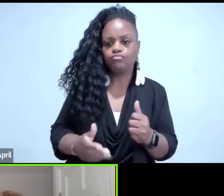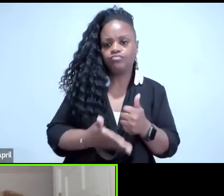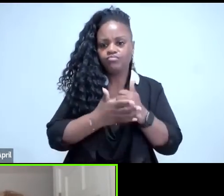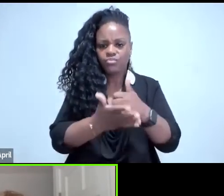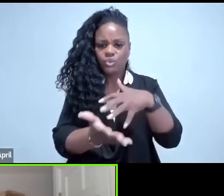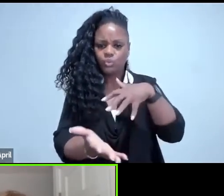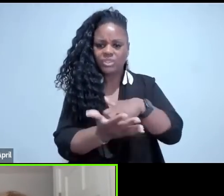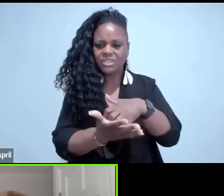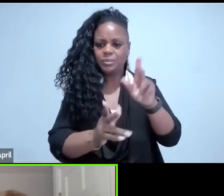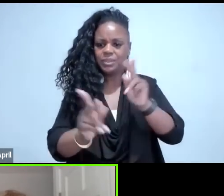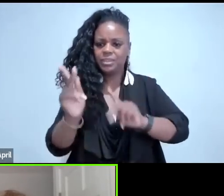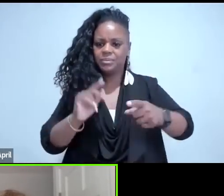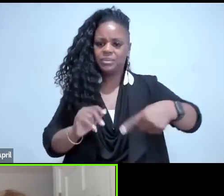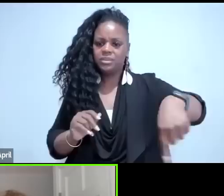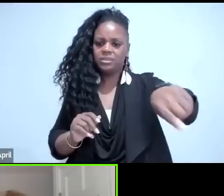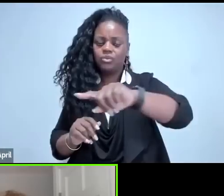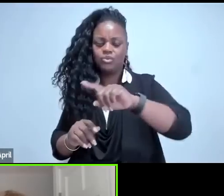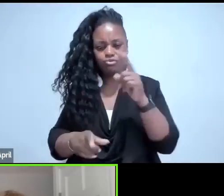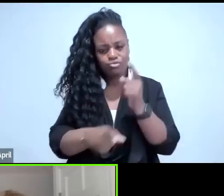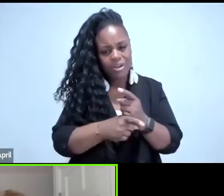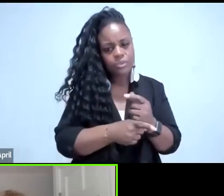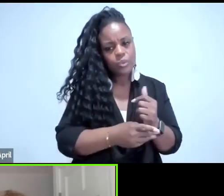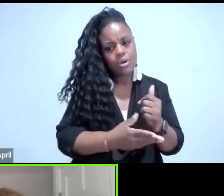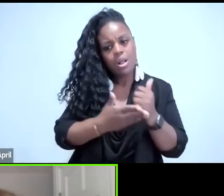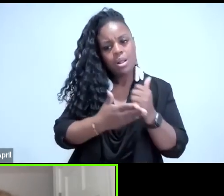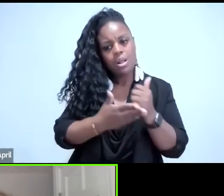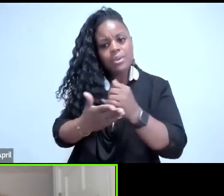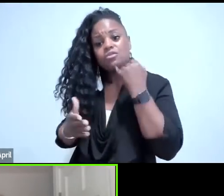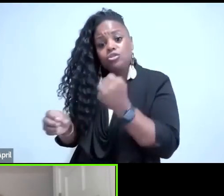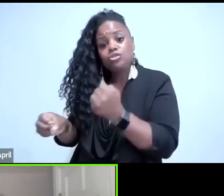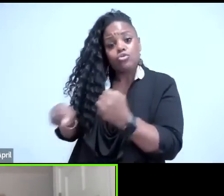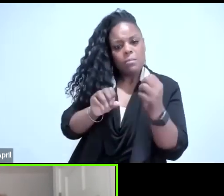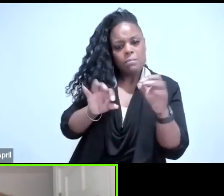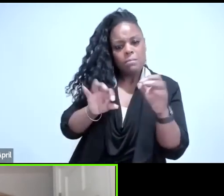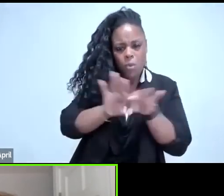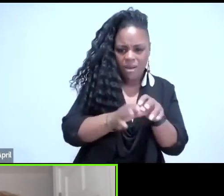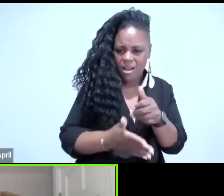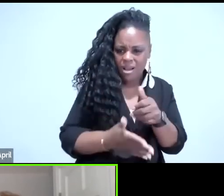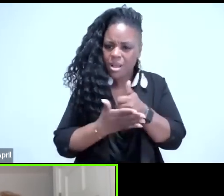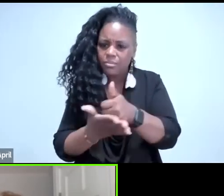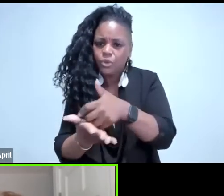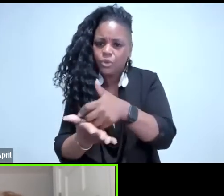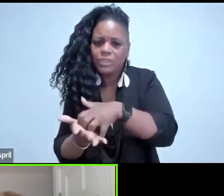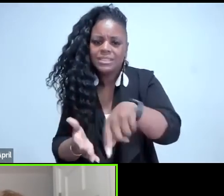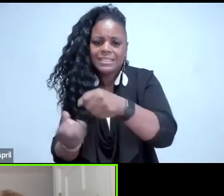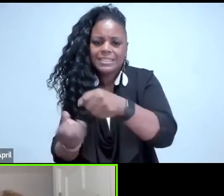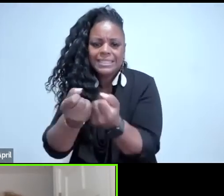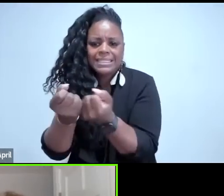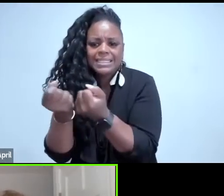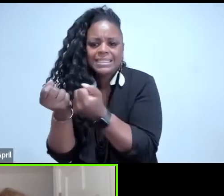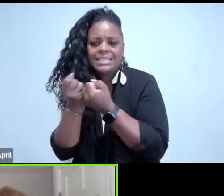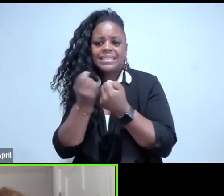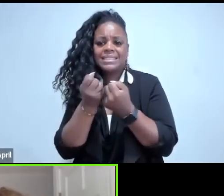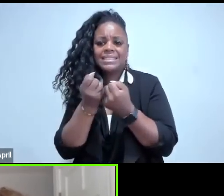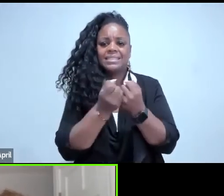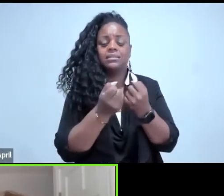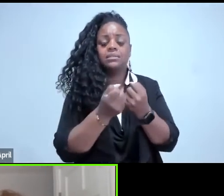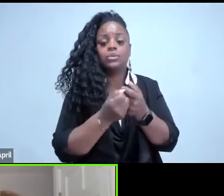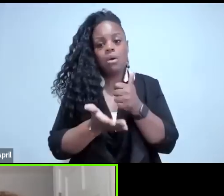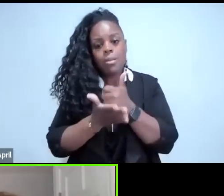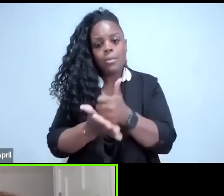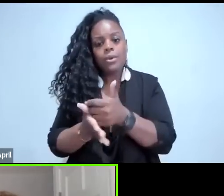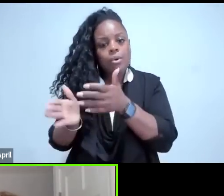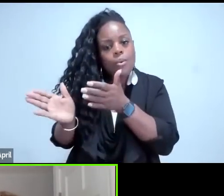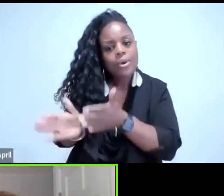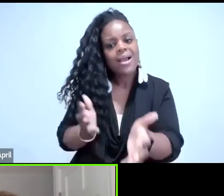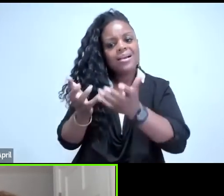fortunately situated? Organize the unorganized, and in so doing, you make the American Federation of Labor the greatest